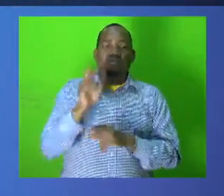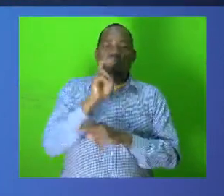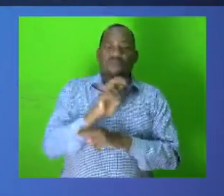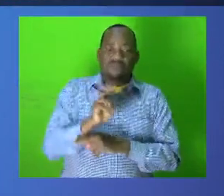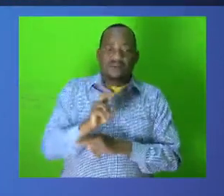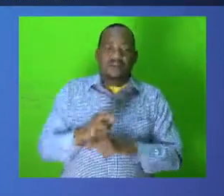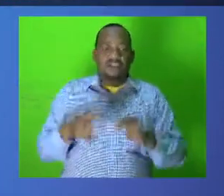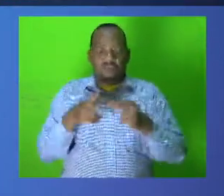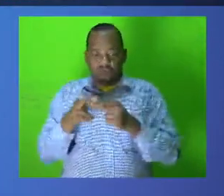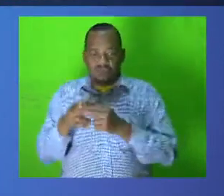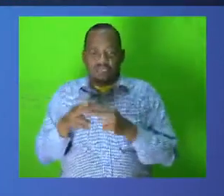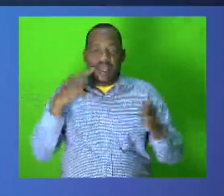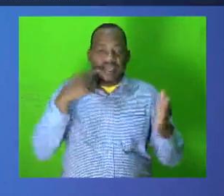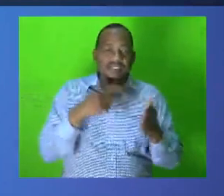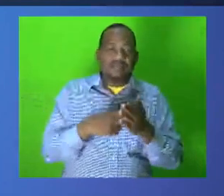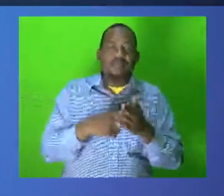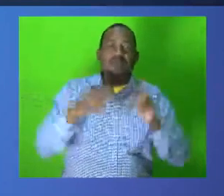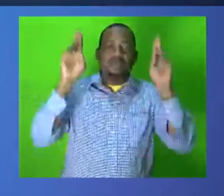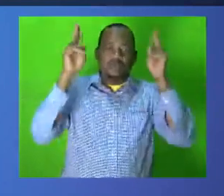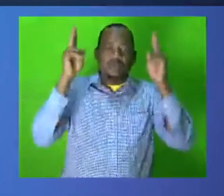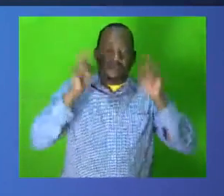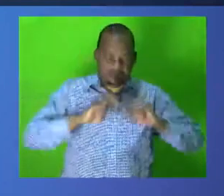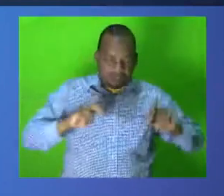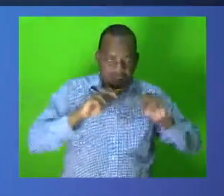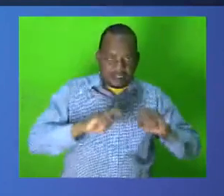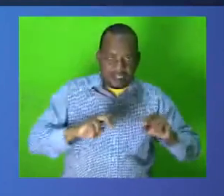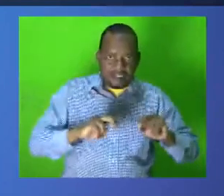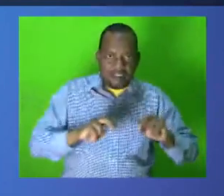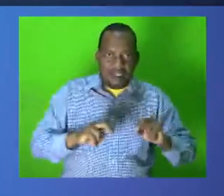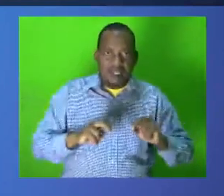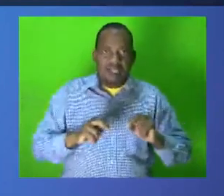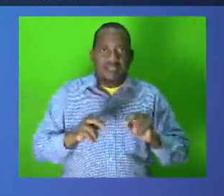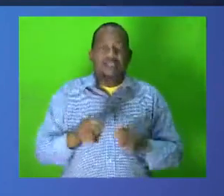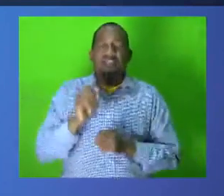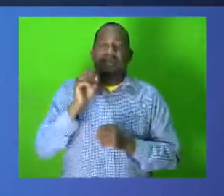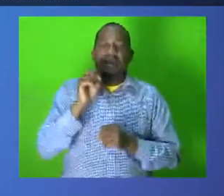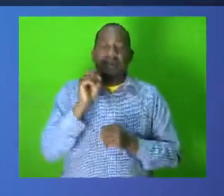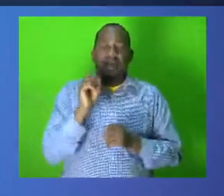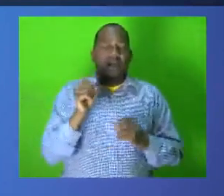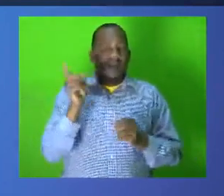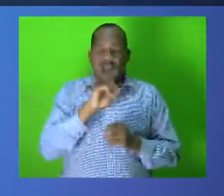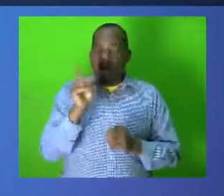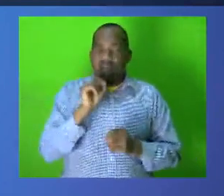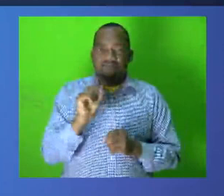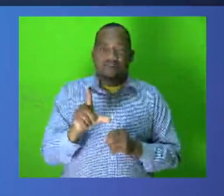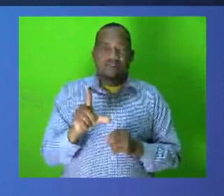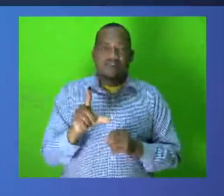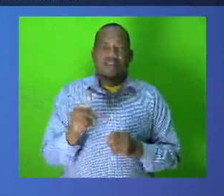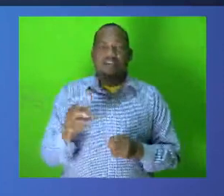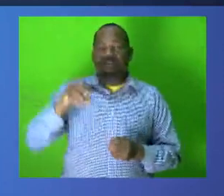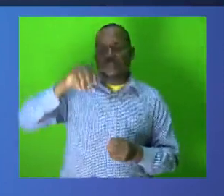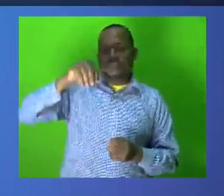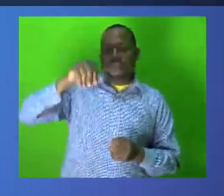farm. So researcher can be work to discover the causes of such